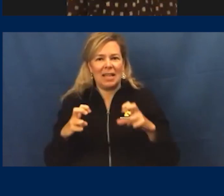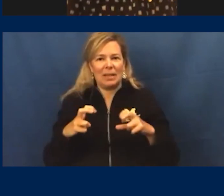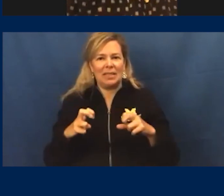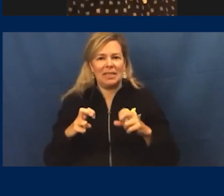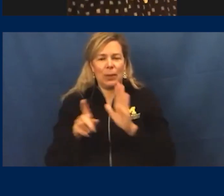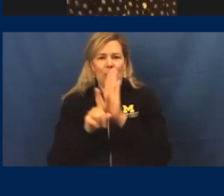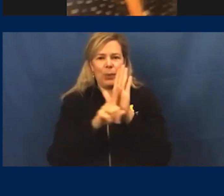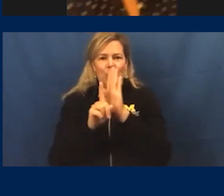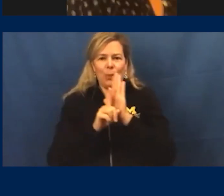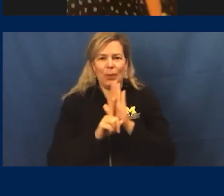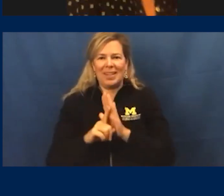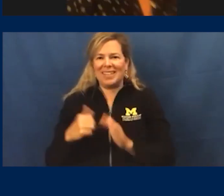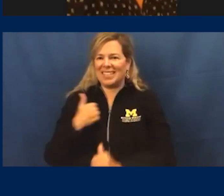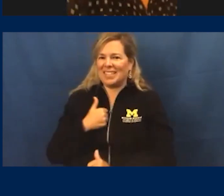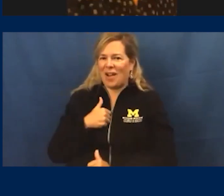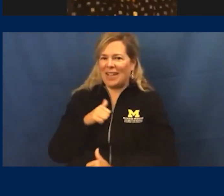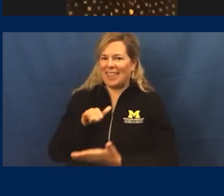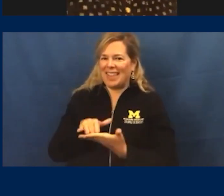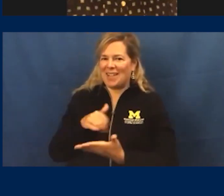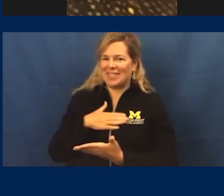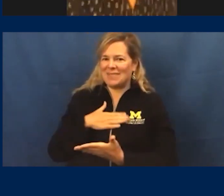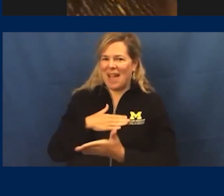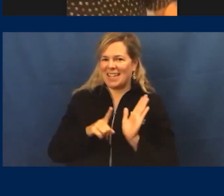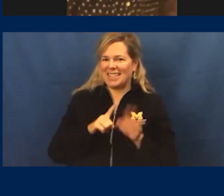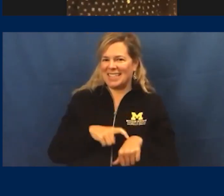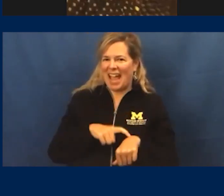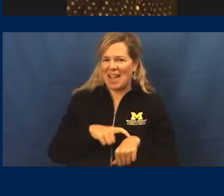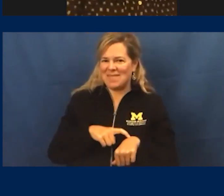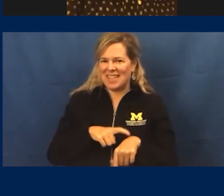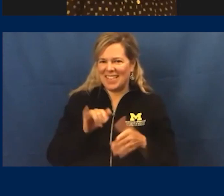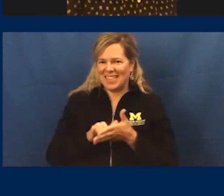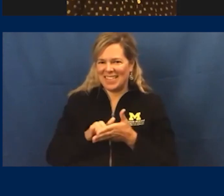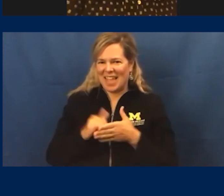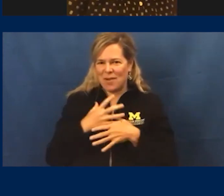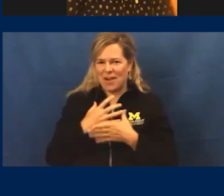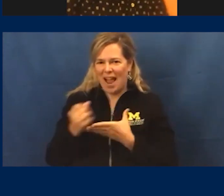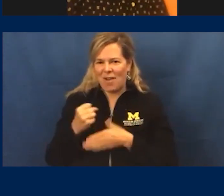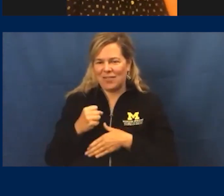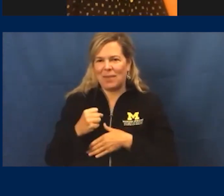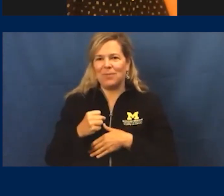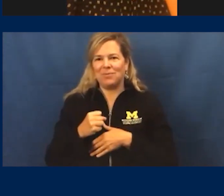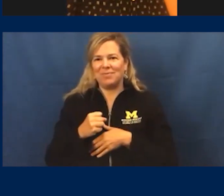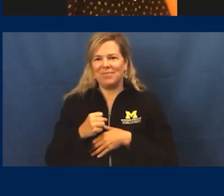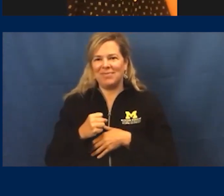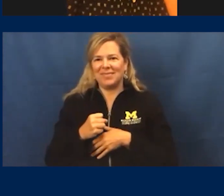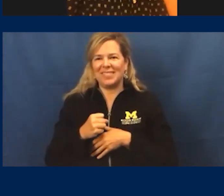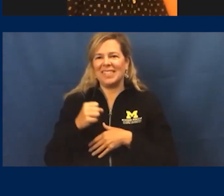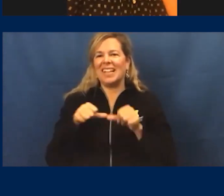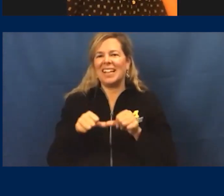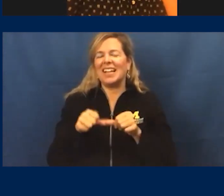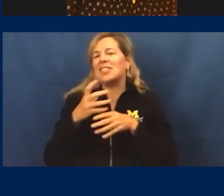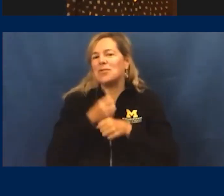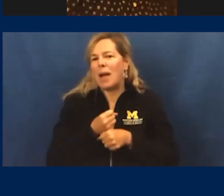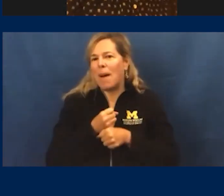I'm sorry, that was my timer, that we are out of time. Oh, So could you just wrap up